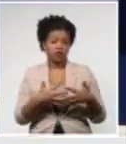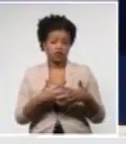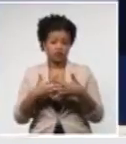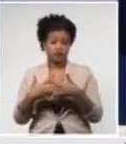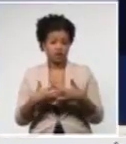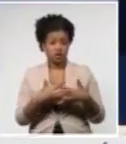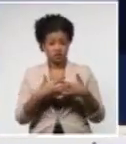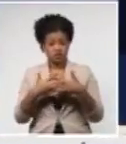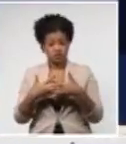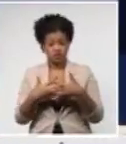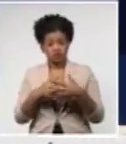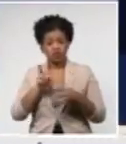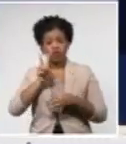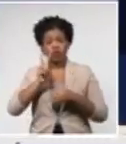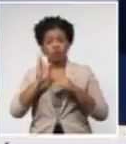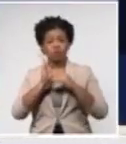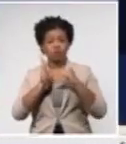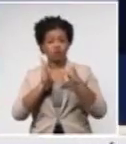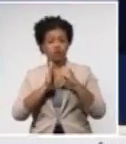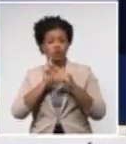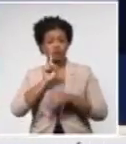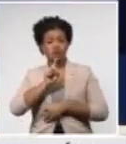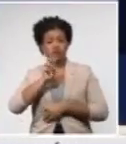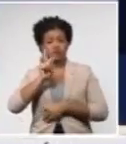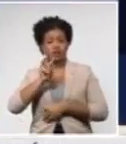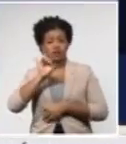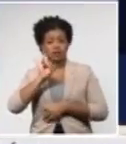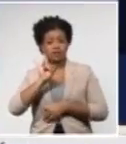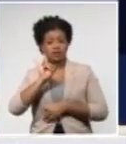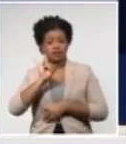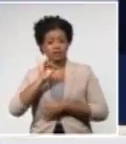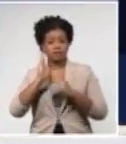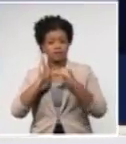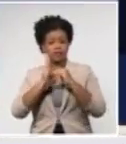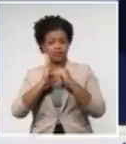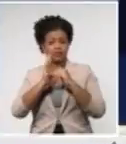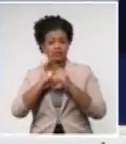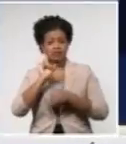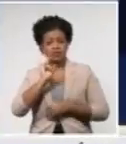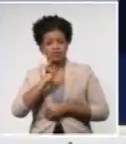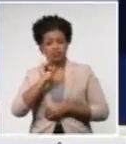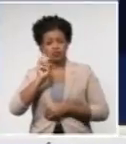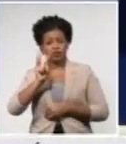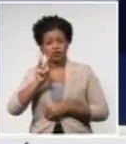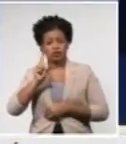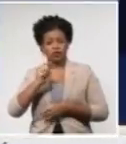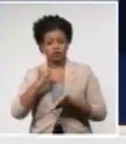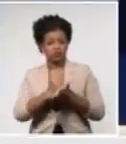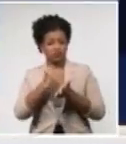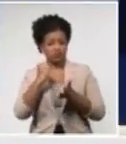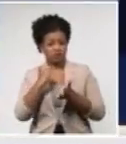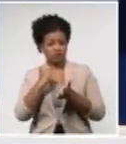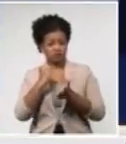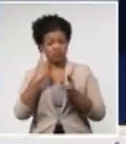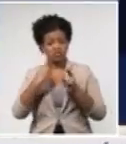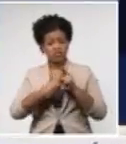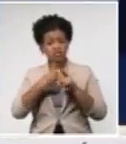10 countries of the region have a lethality rate higher than that